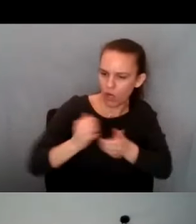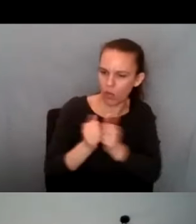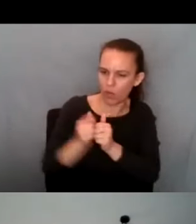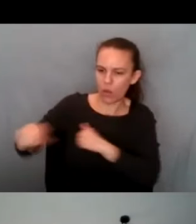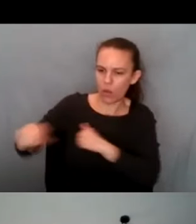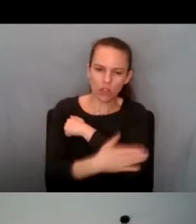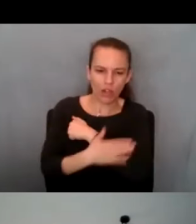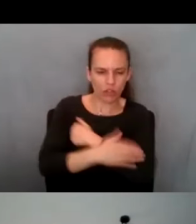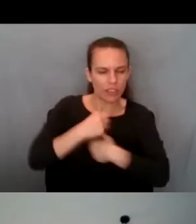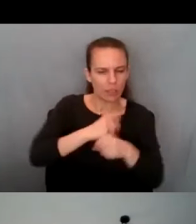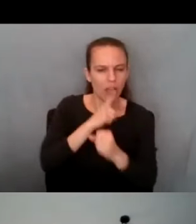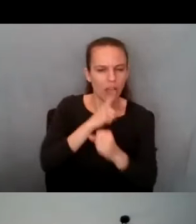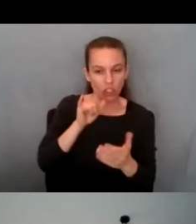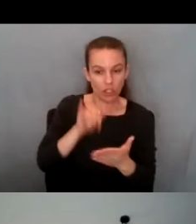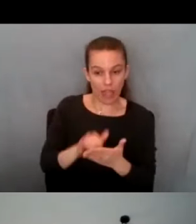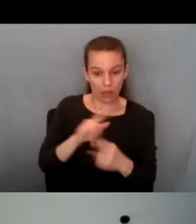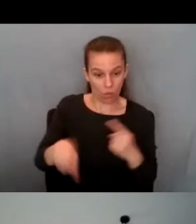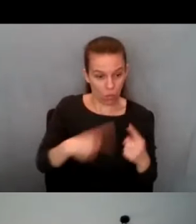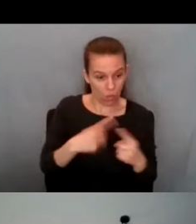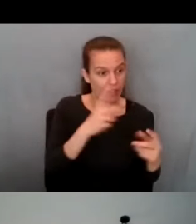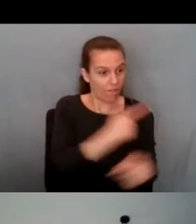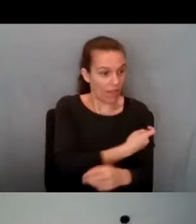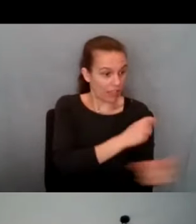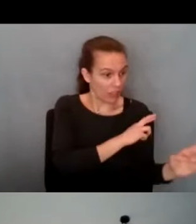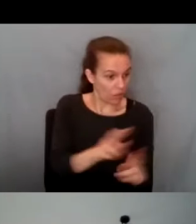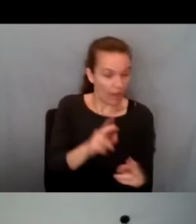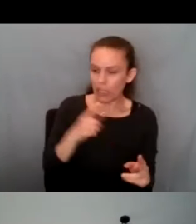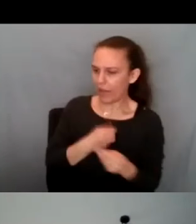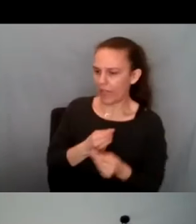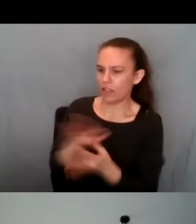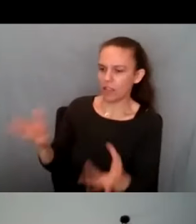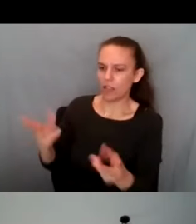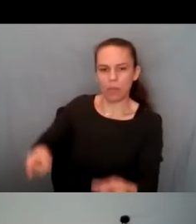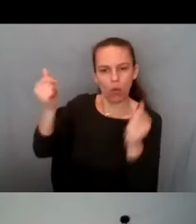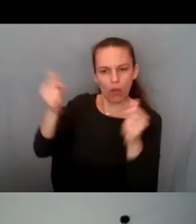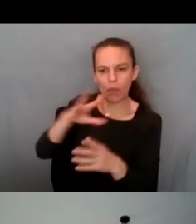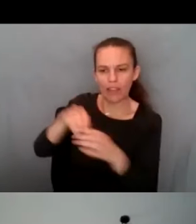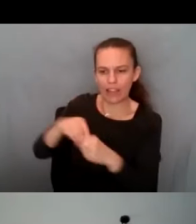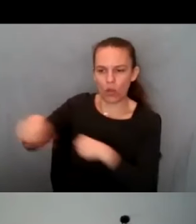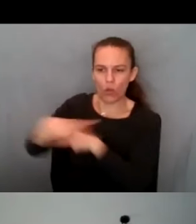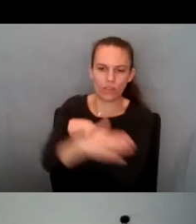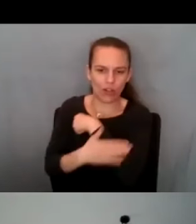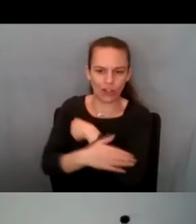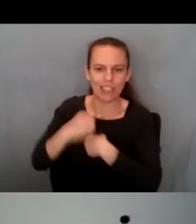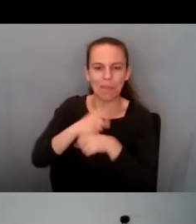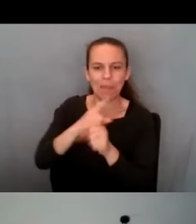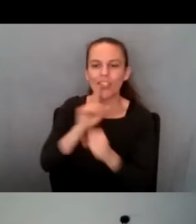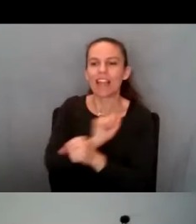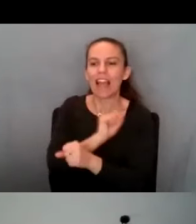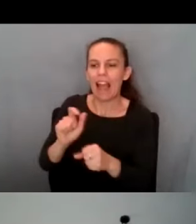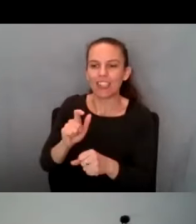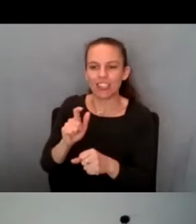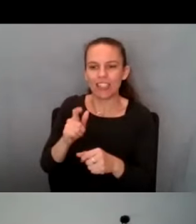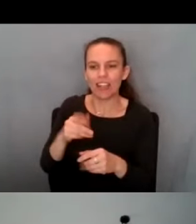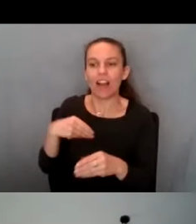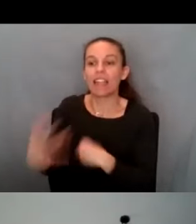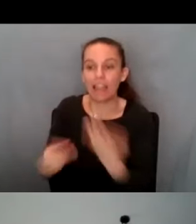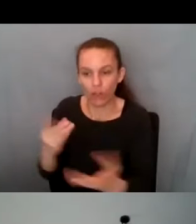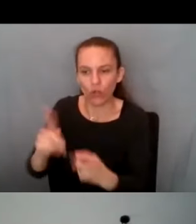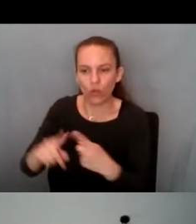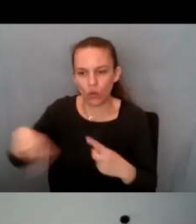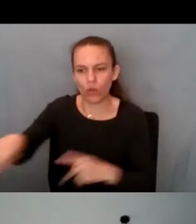soon as these vaccines are available, we can deploy them into the countries and make sure that they actually reach the population groups that